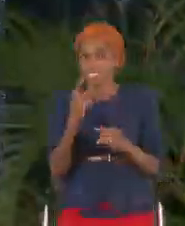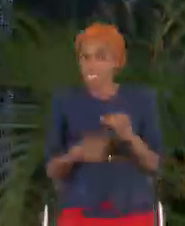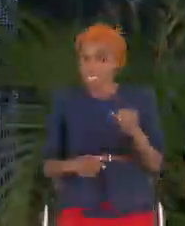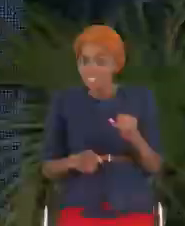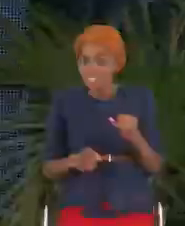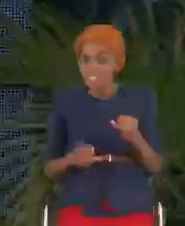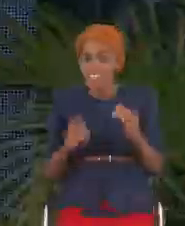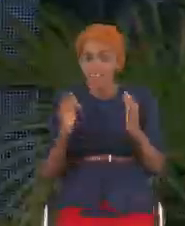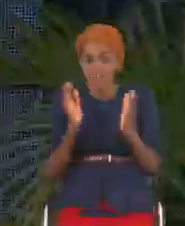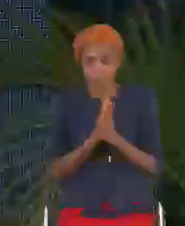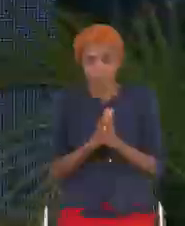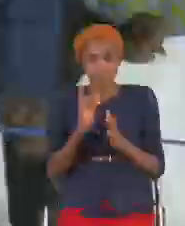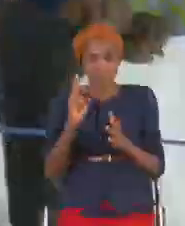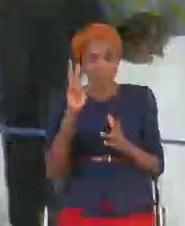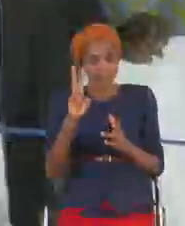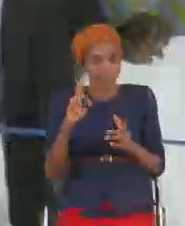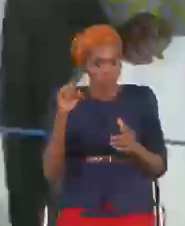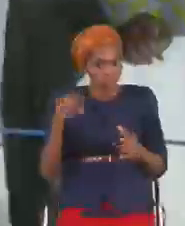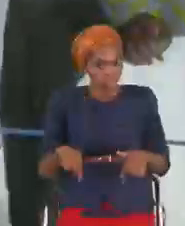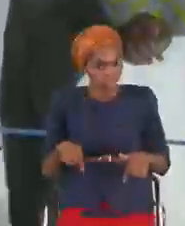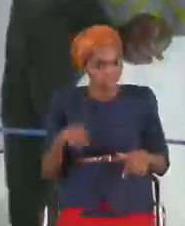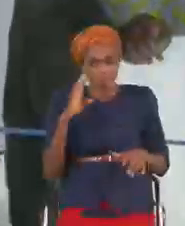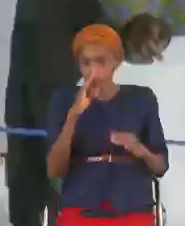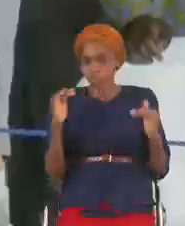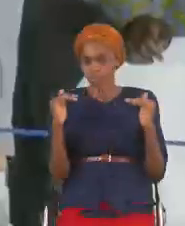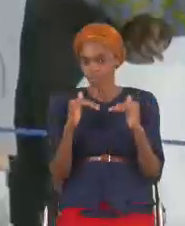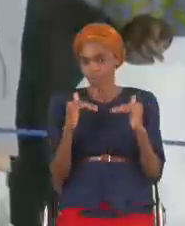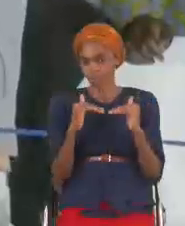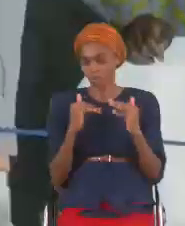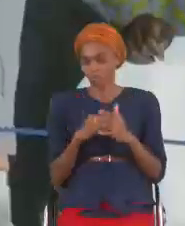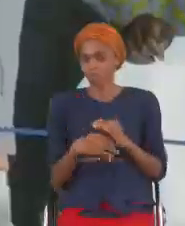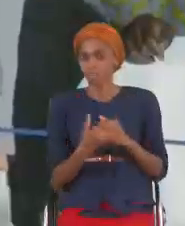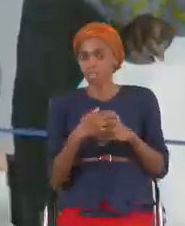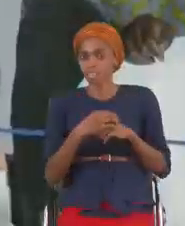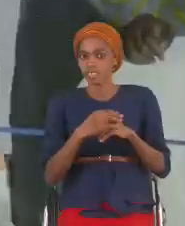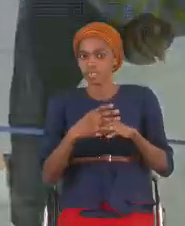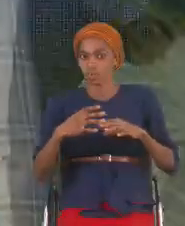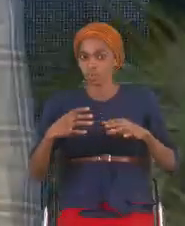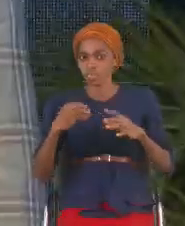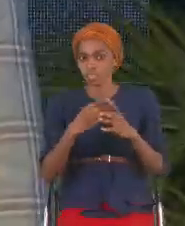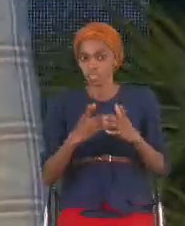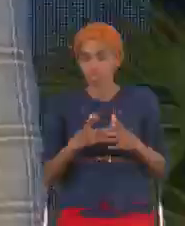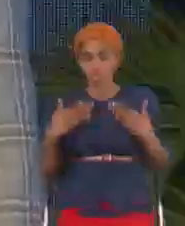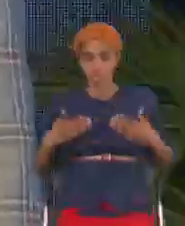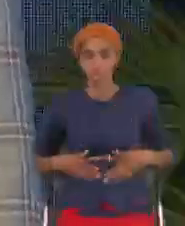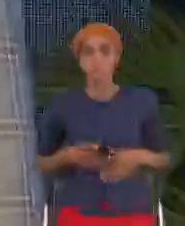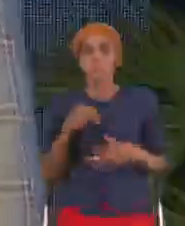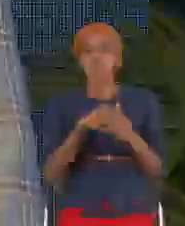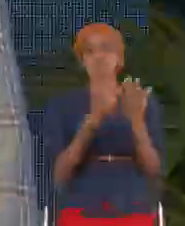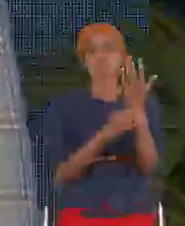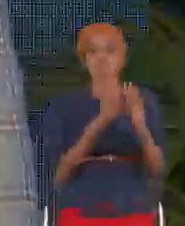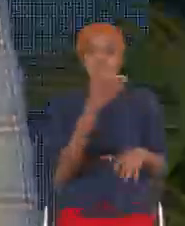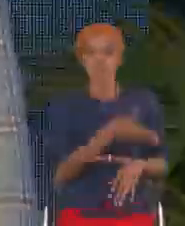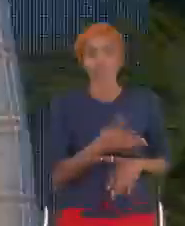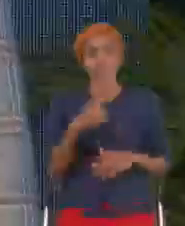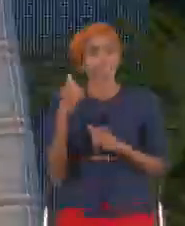two legs will be equal. Anything swollen in your body, just lay your hand there.